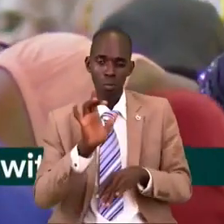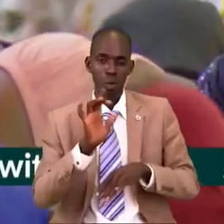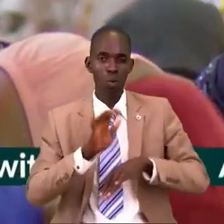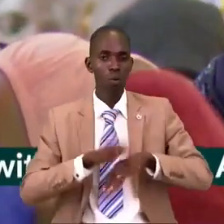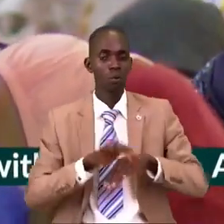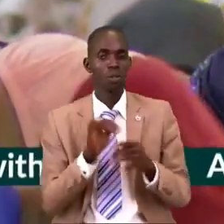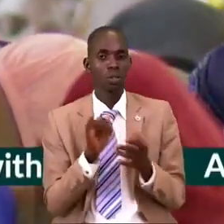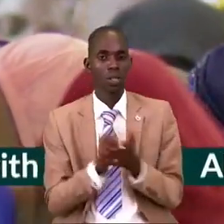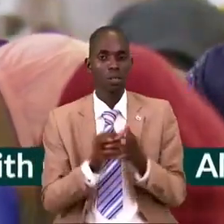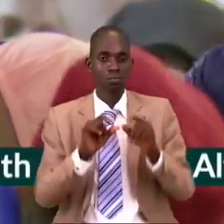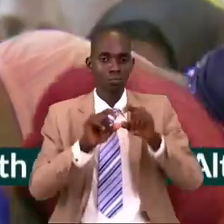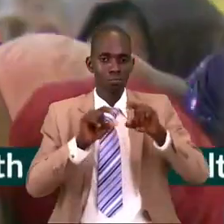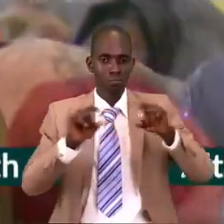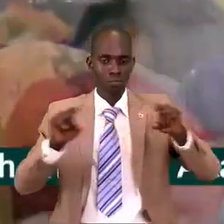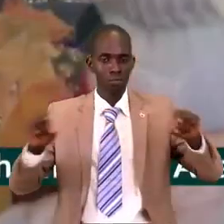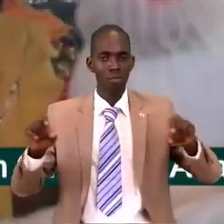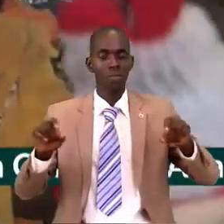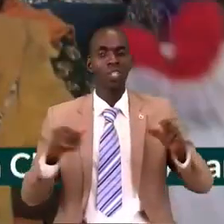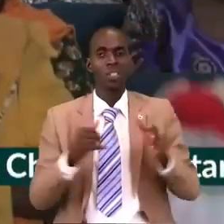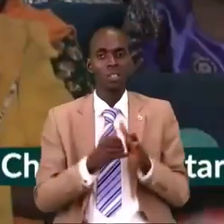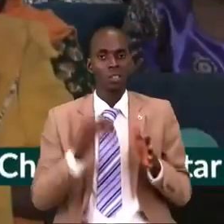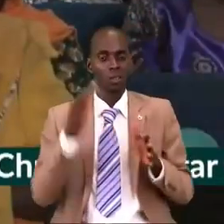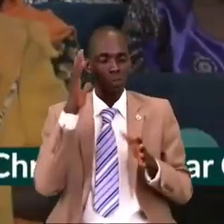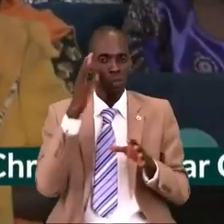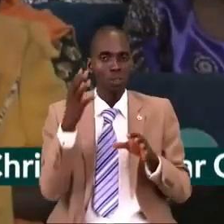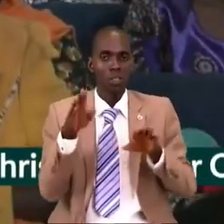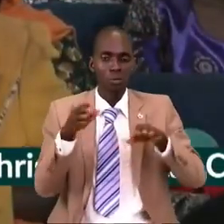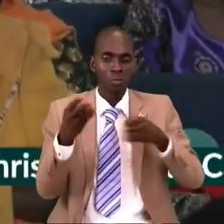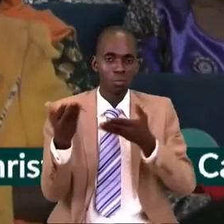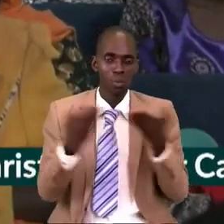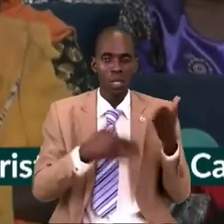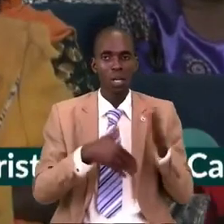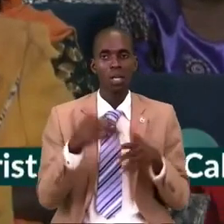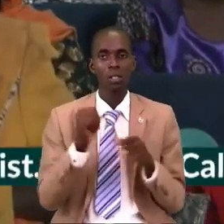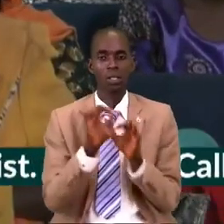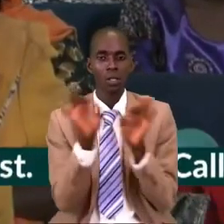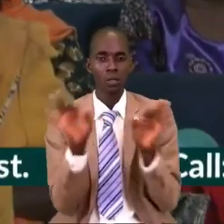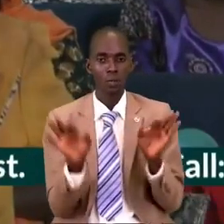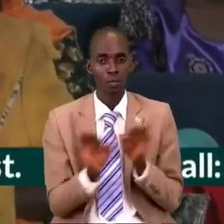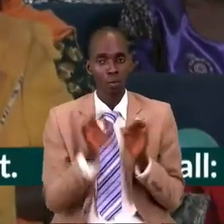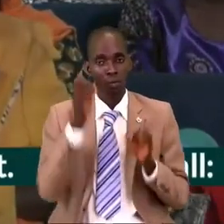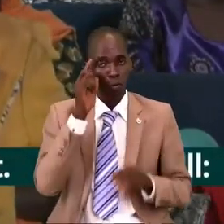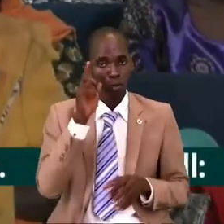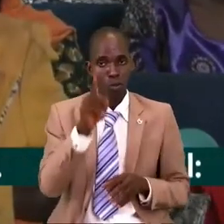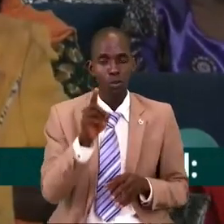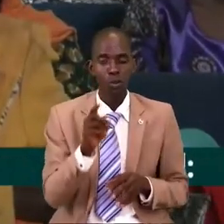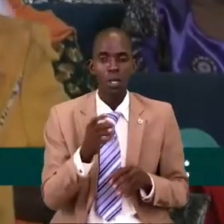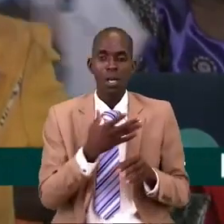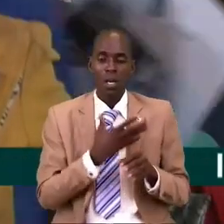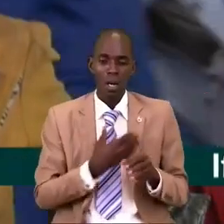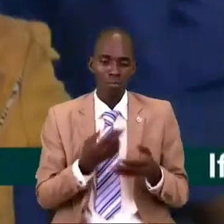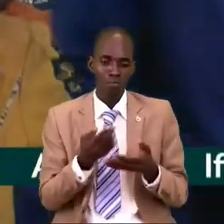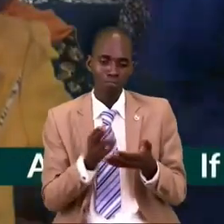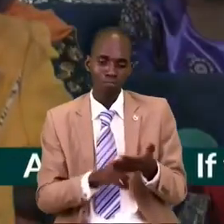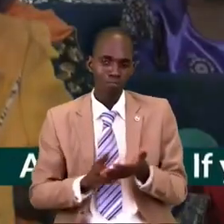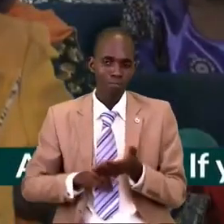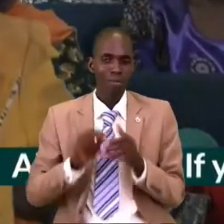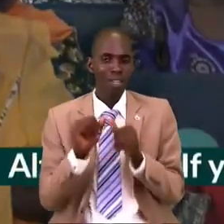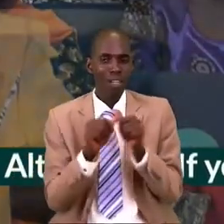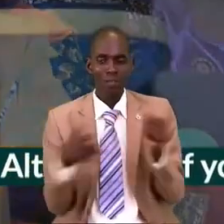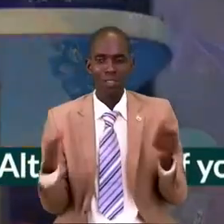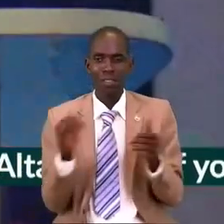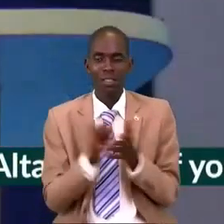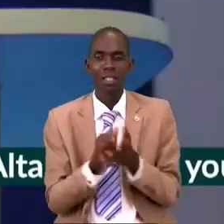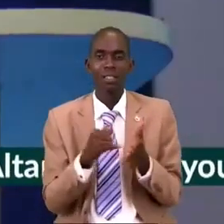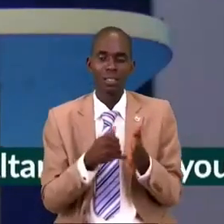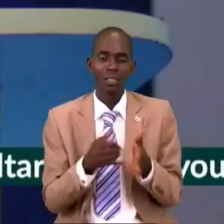wonders. So pray and call upon God as you prepare yourself. We are not in a hurry tonight.